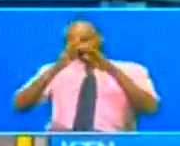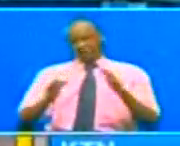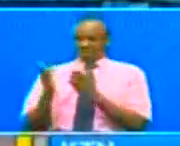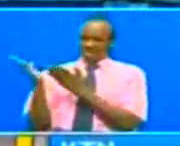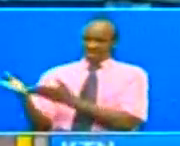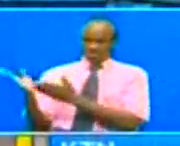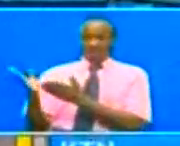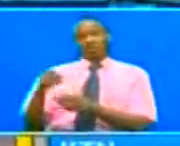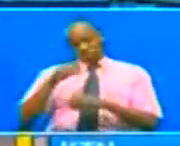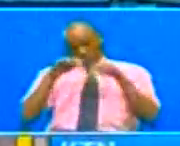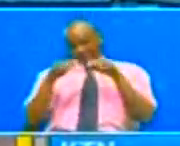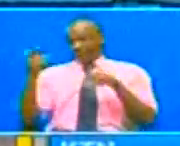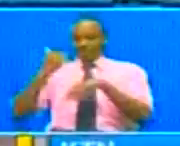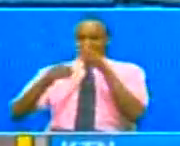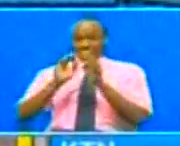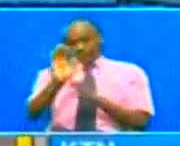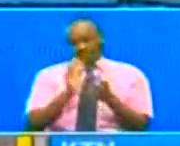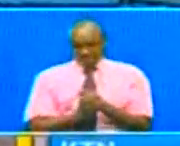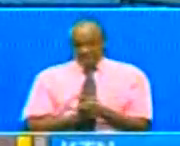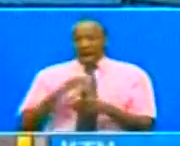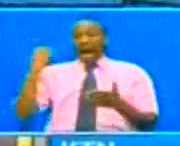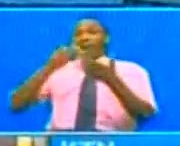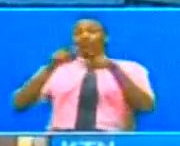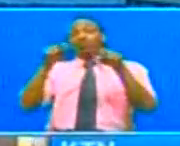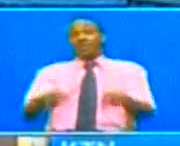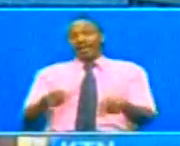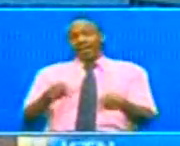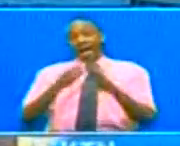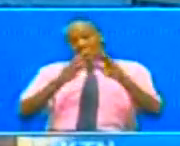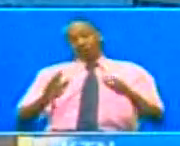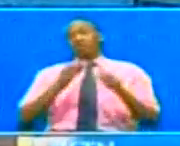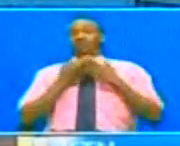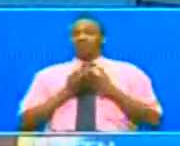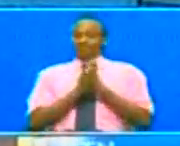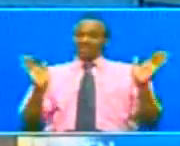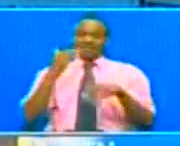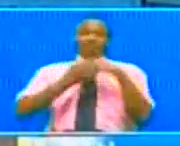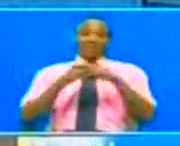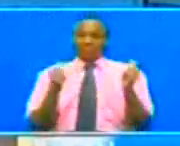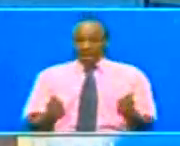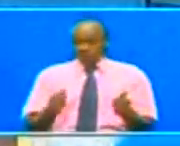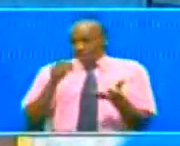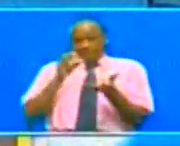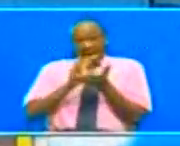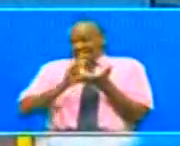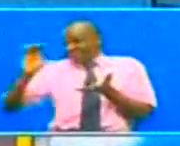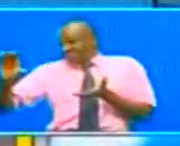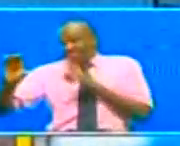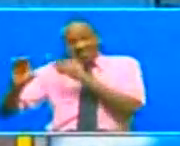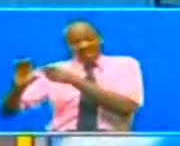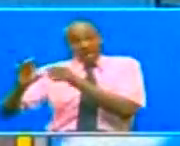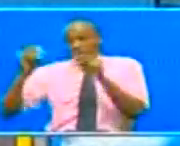new construction. That house for the priest has never been built to date. It's not clear where the money set aside to build the